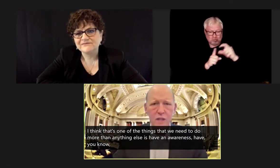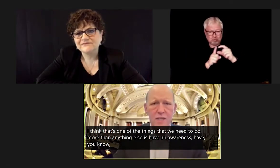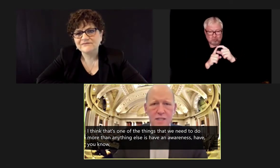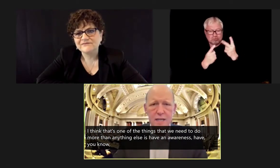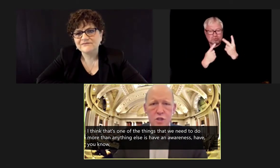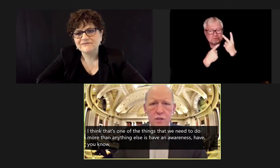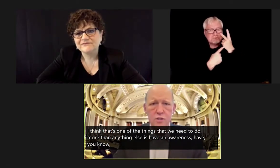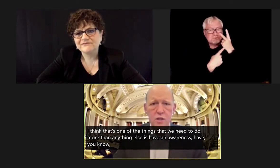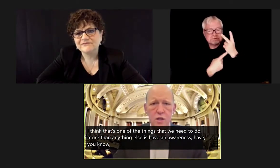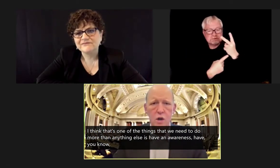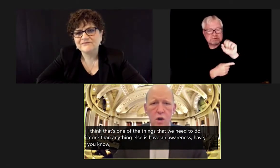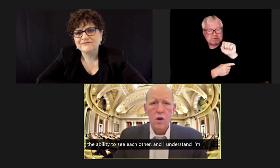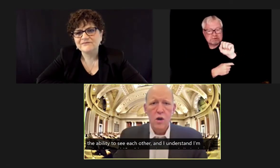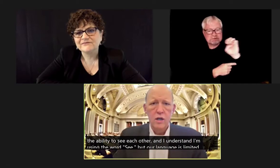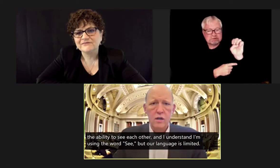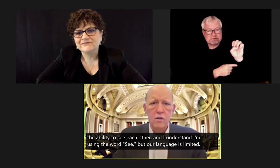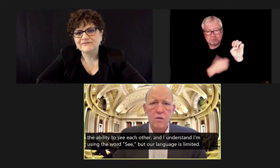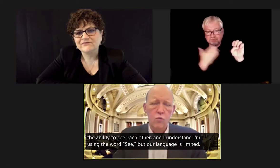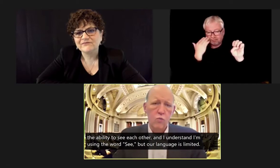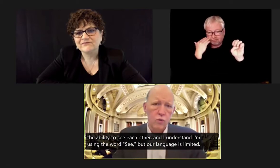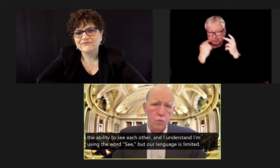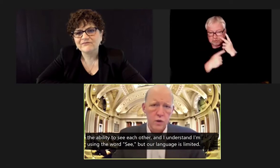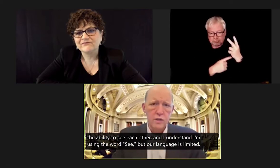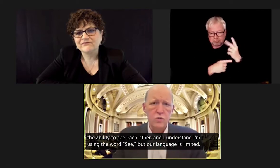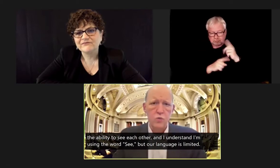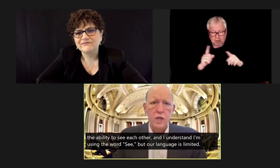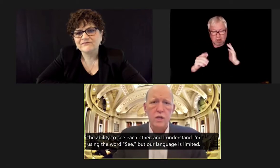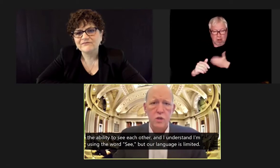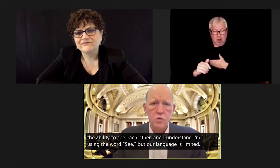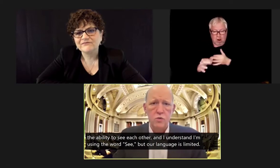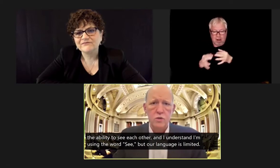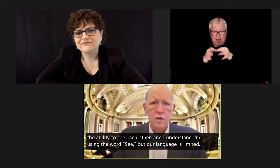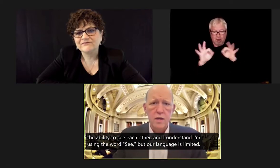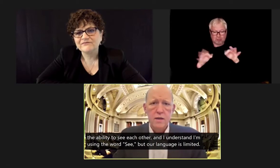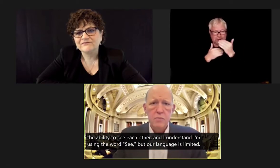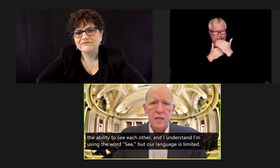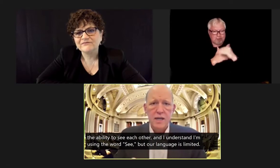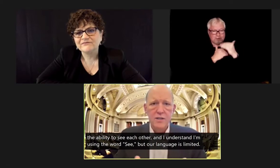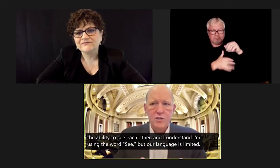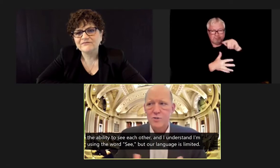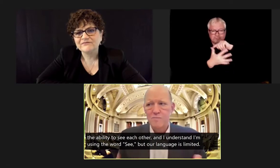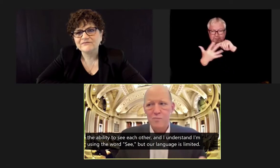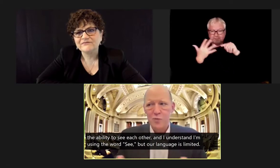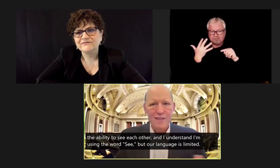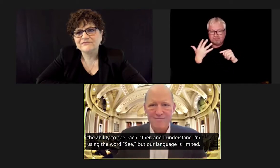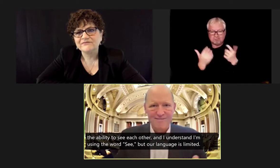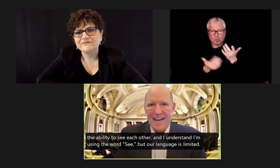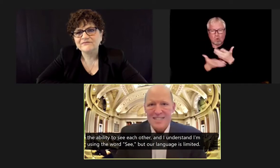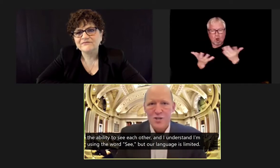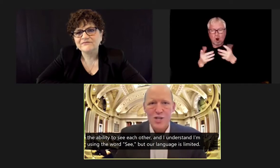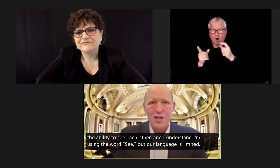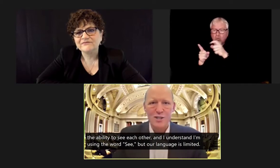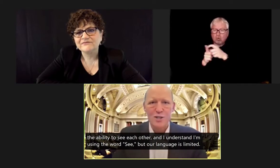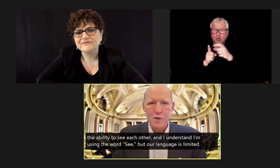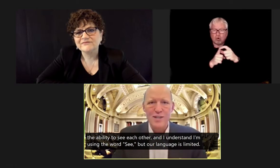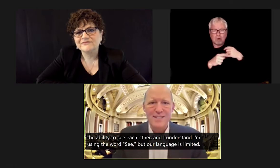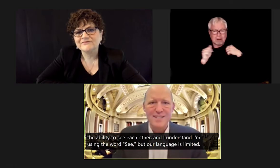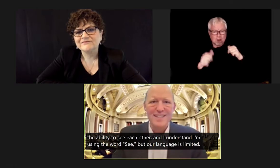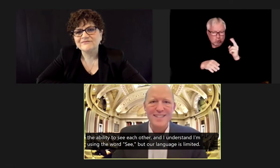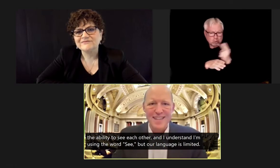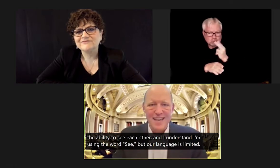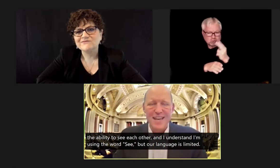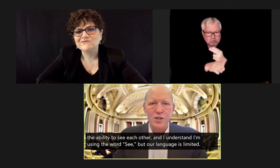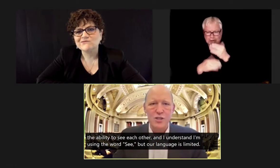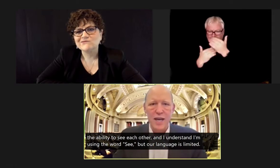lot of limitations on the words that we can use because that's our shared